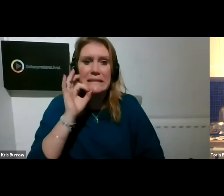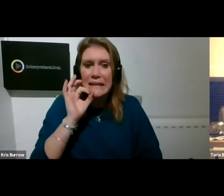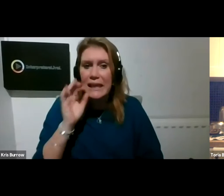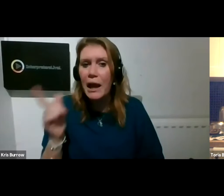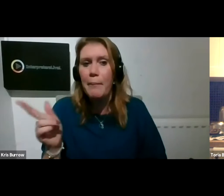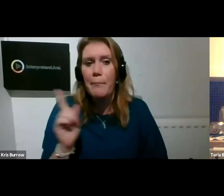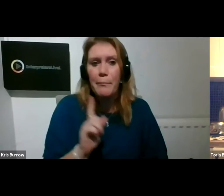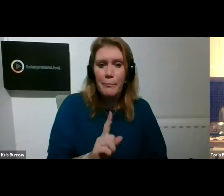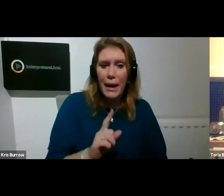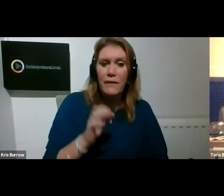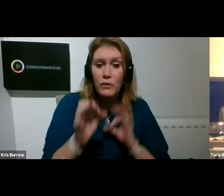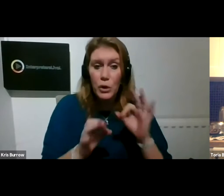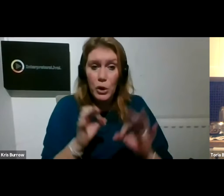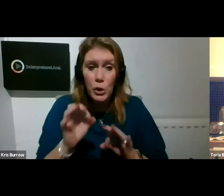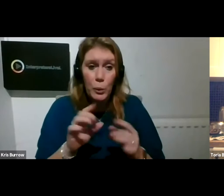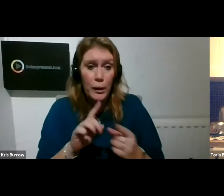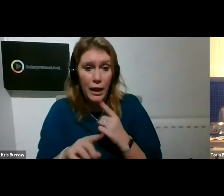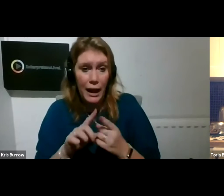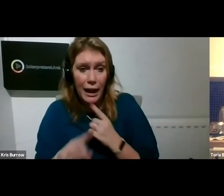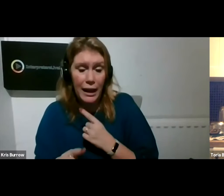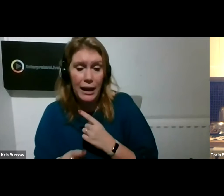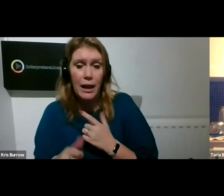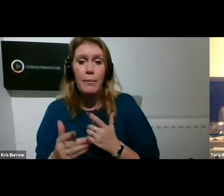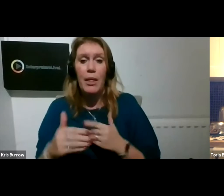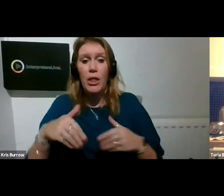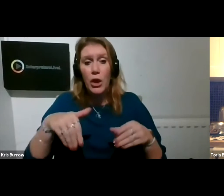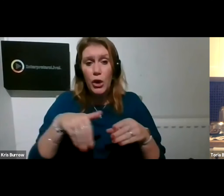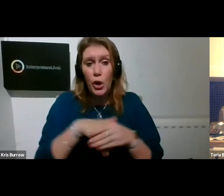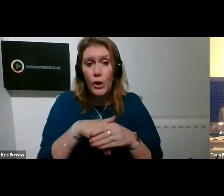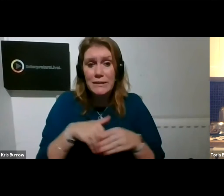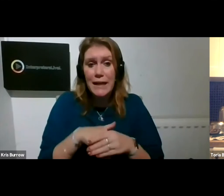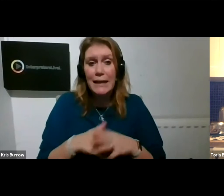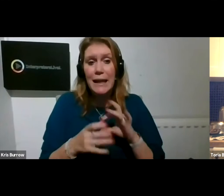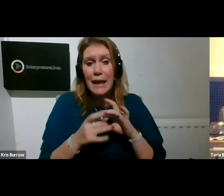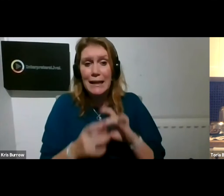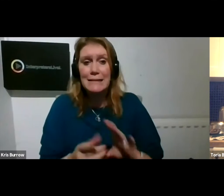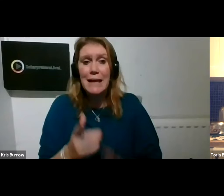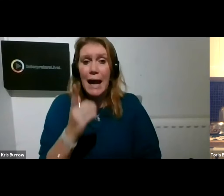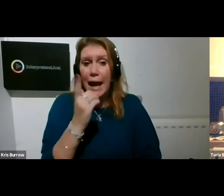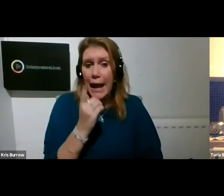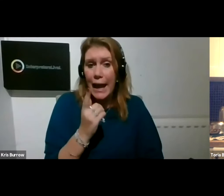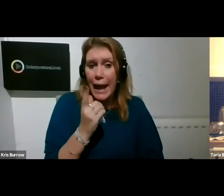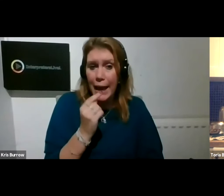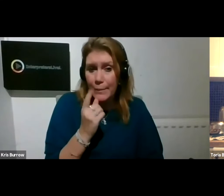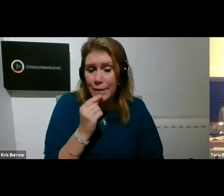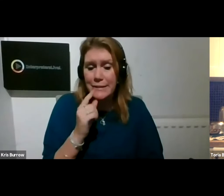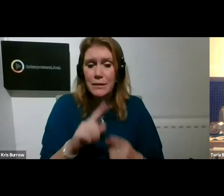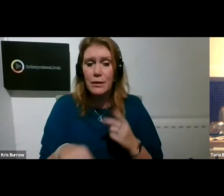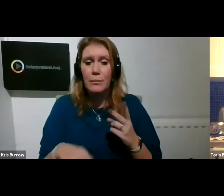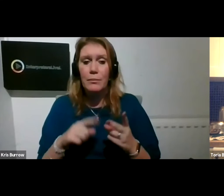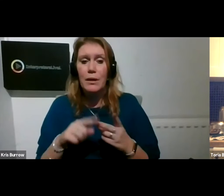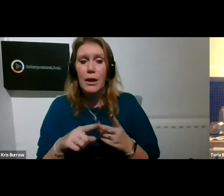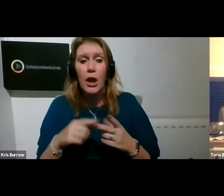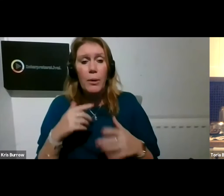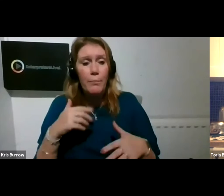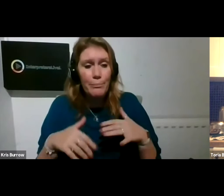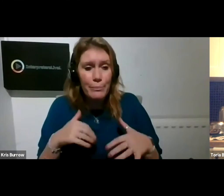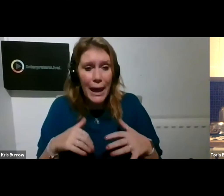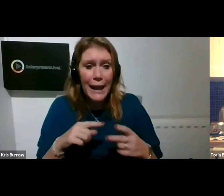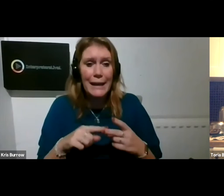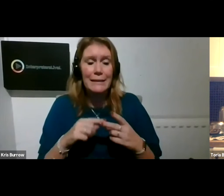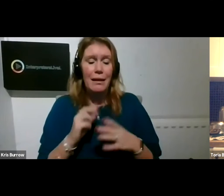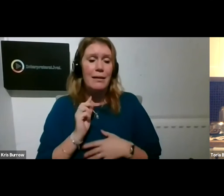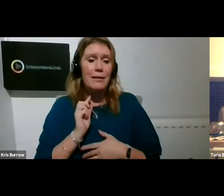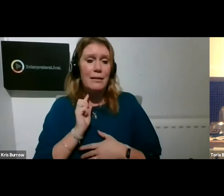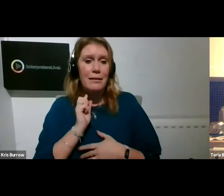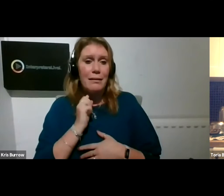Q&A. Other content warnings are for ableism, anti-disabled hate, chronic pain, death and mortality,